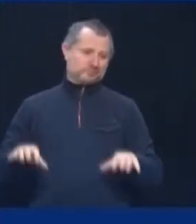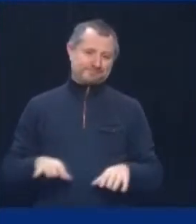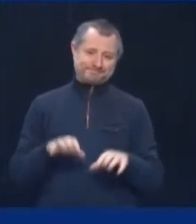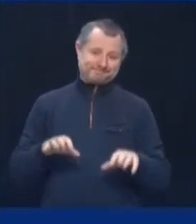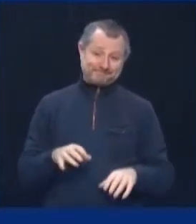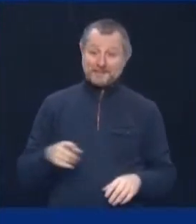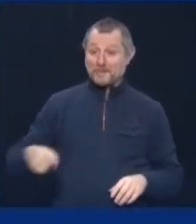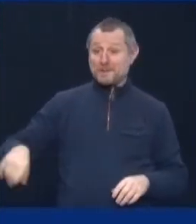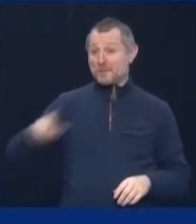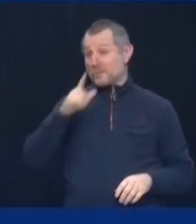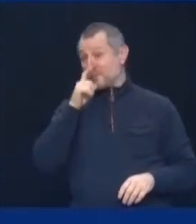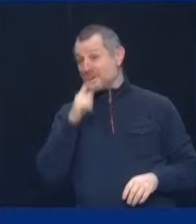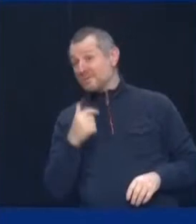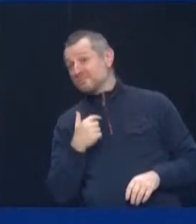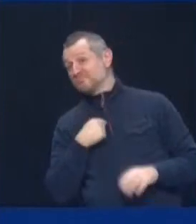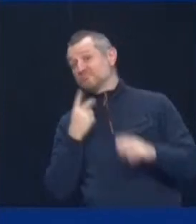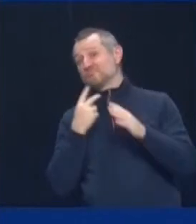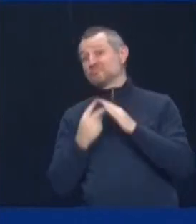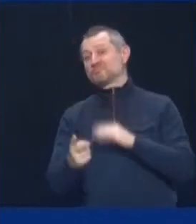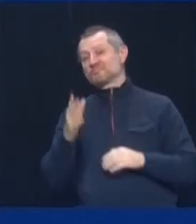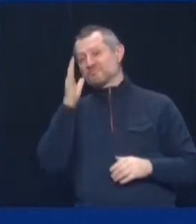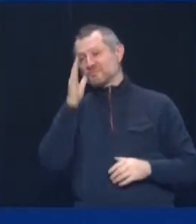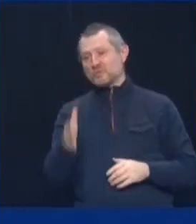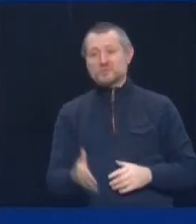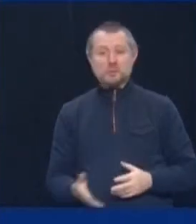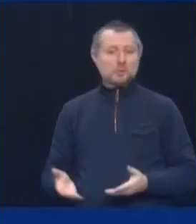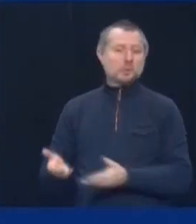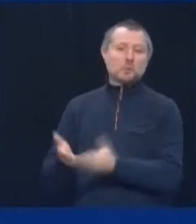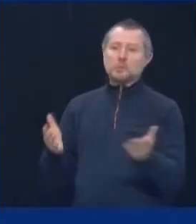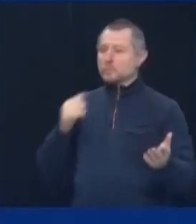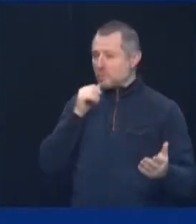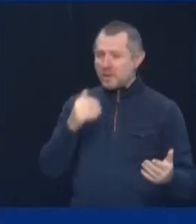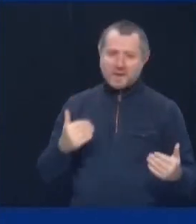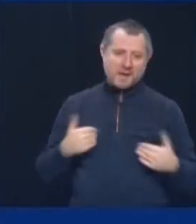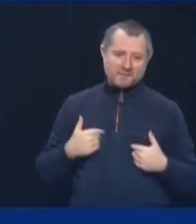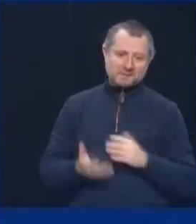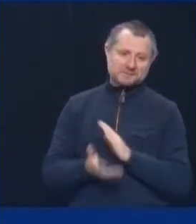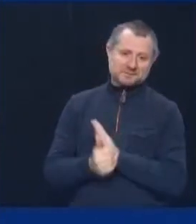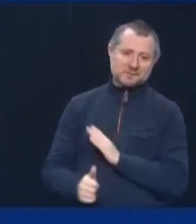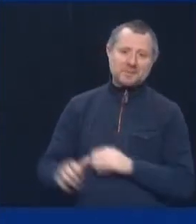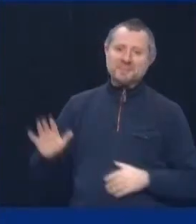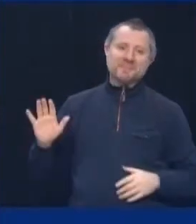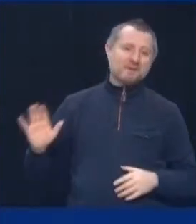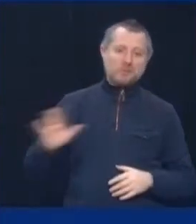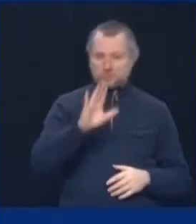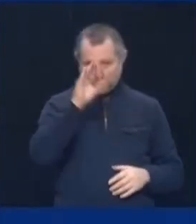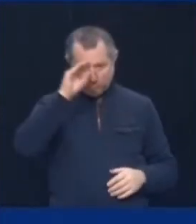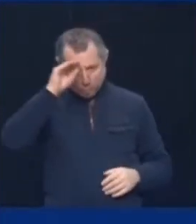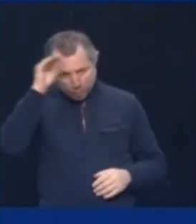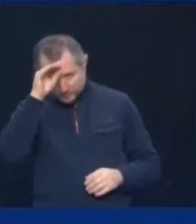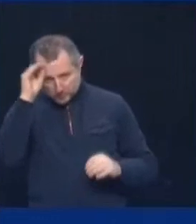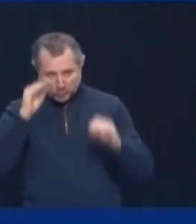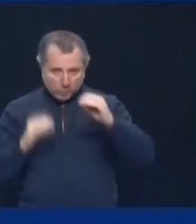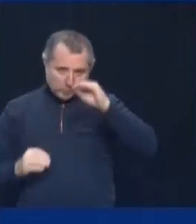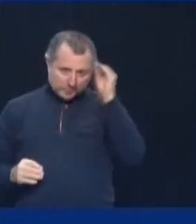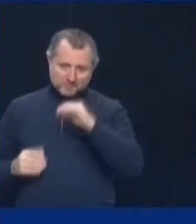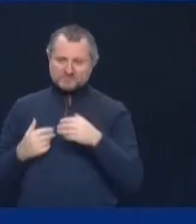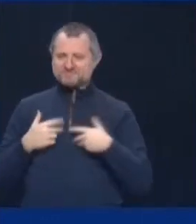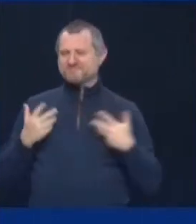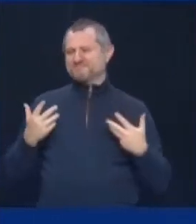knowledge. These are all opinions. I talk to 50 experts a